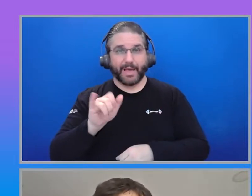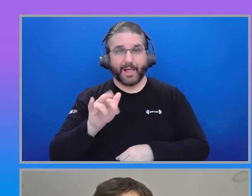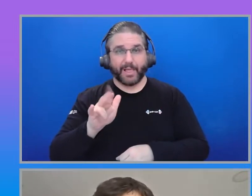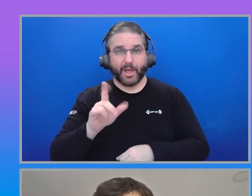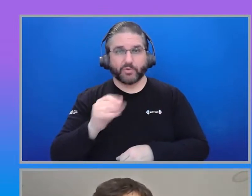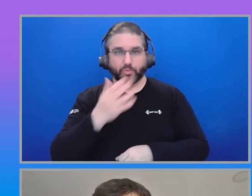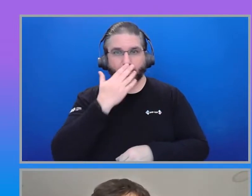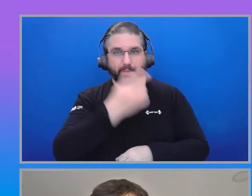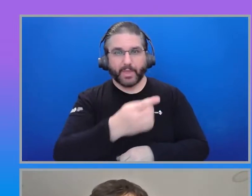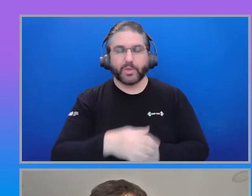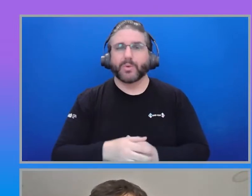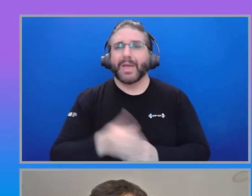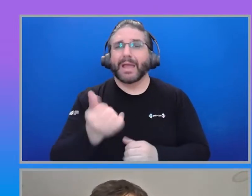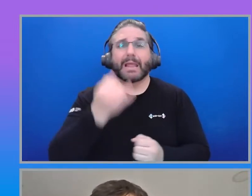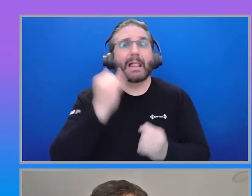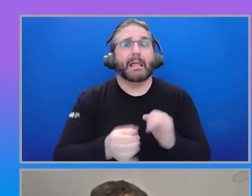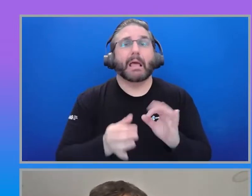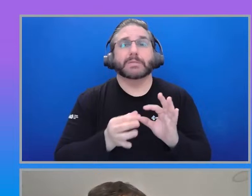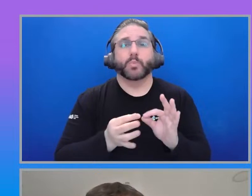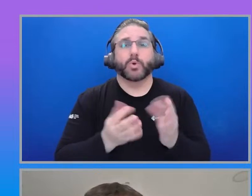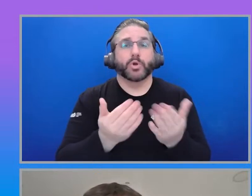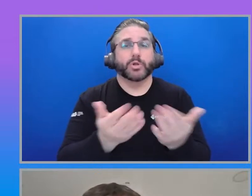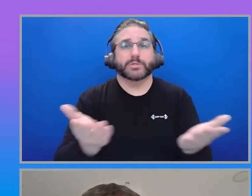parting words as we wrap up here?